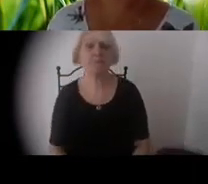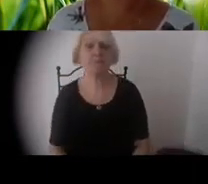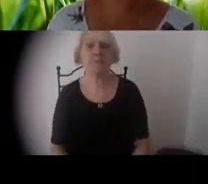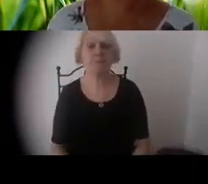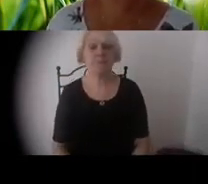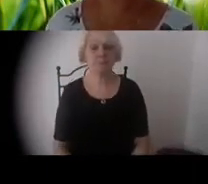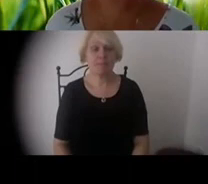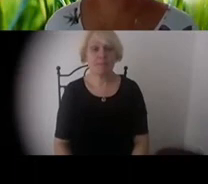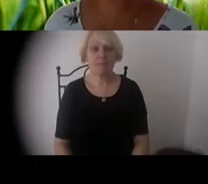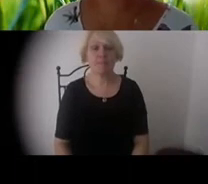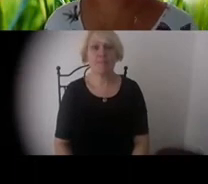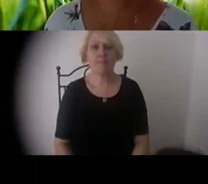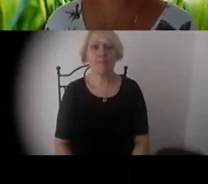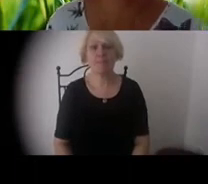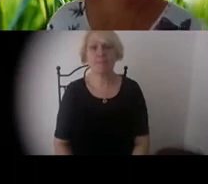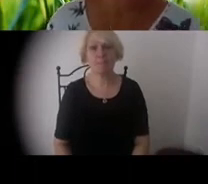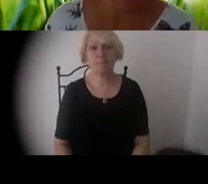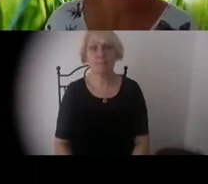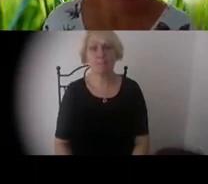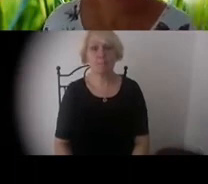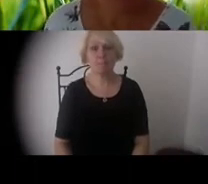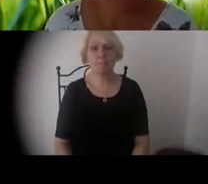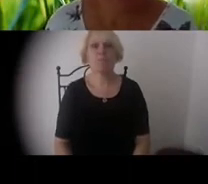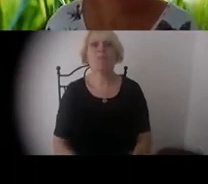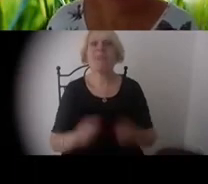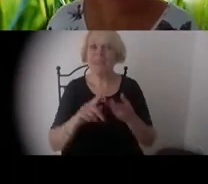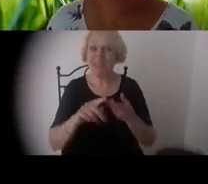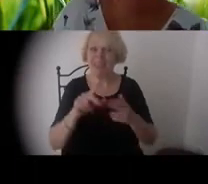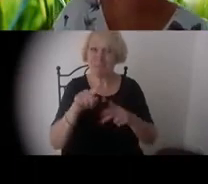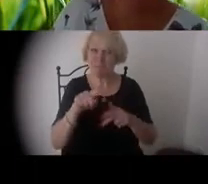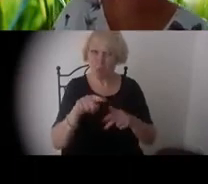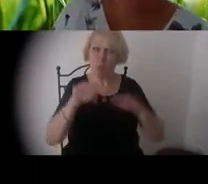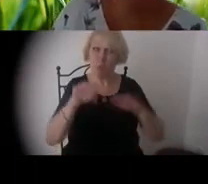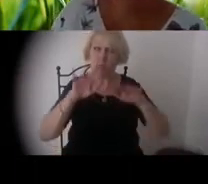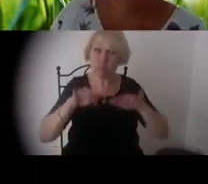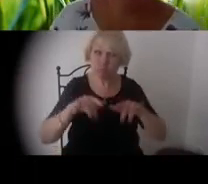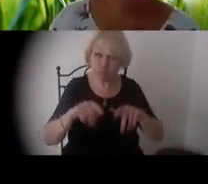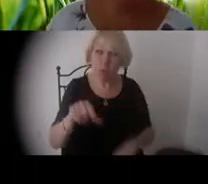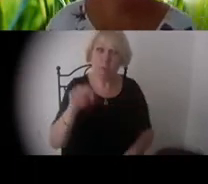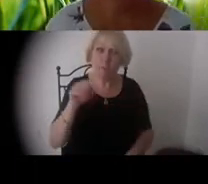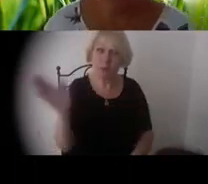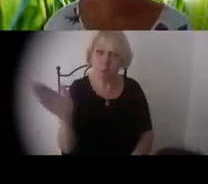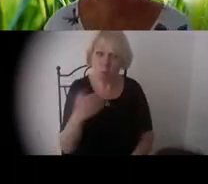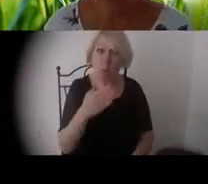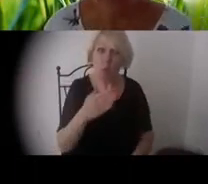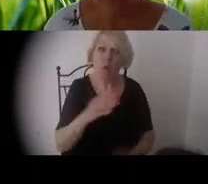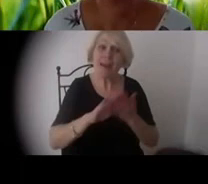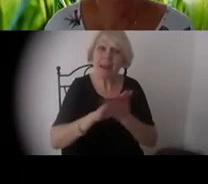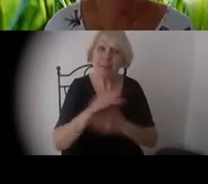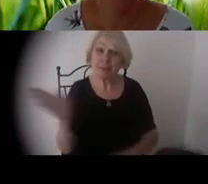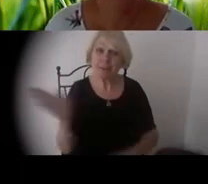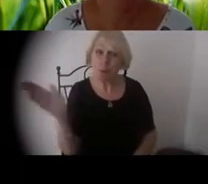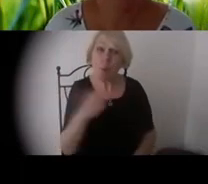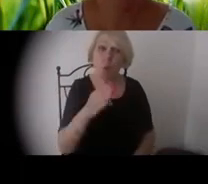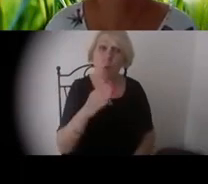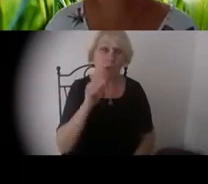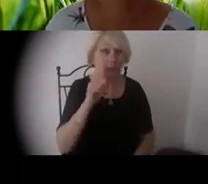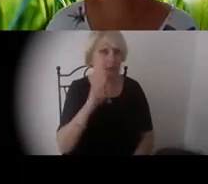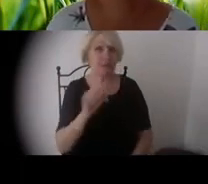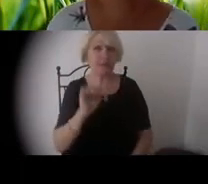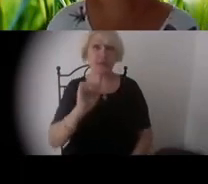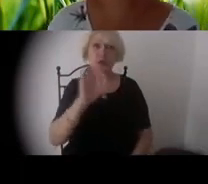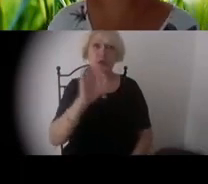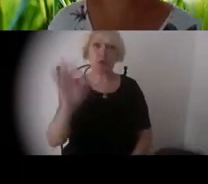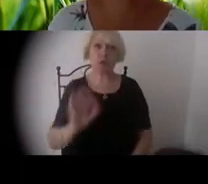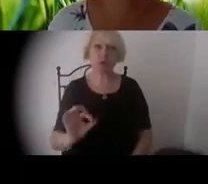everyone, literally everyone will see what you're writing. And what we'll try and do is invite some of those comments and questions as we